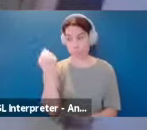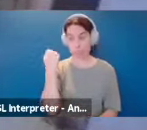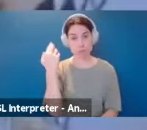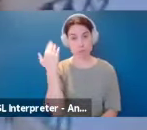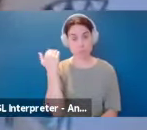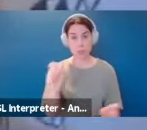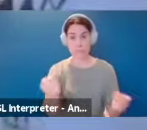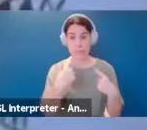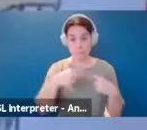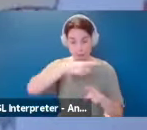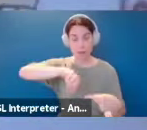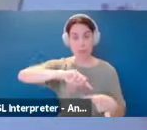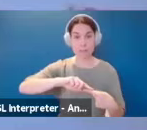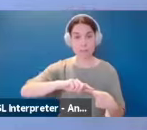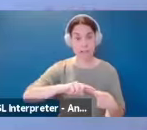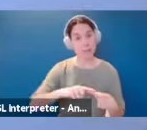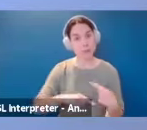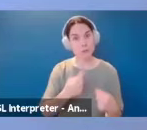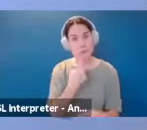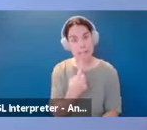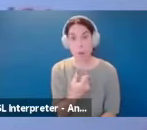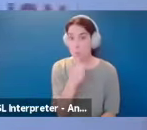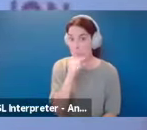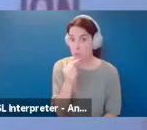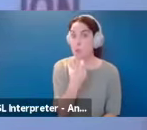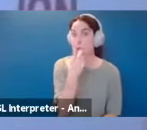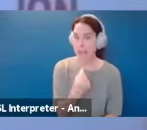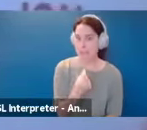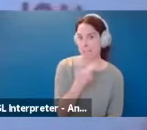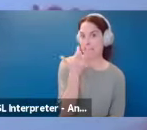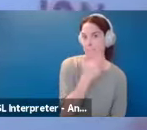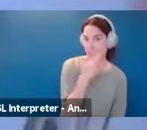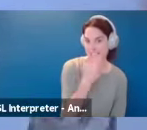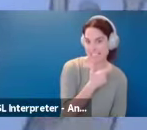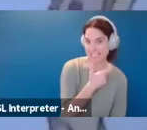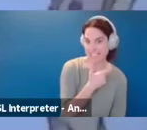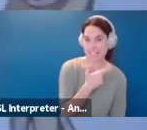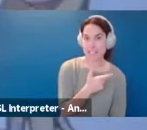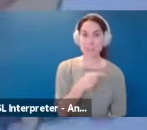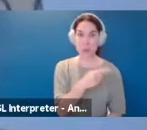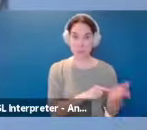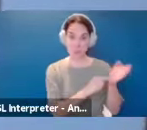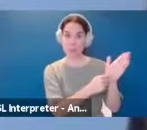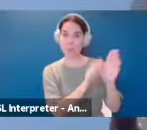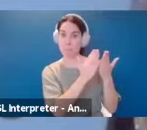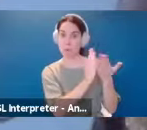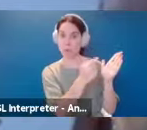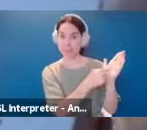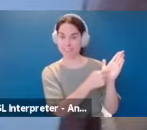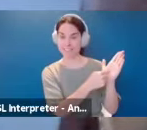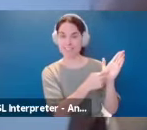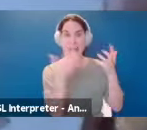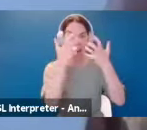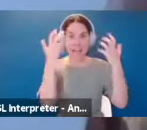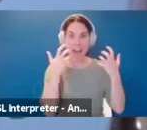what I was doing, I was reading this, I got this book, Lion Lessons. And there's me, just